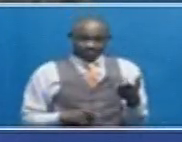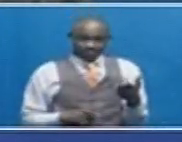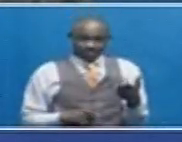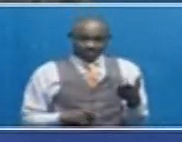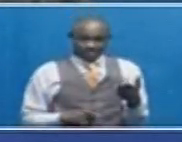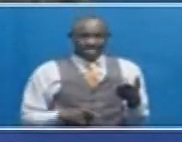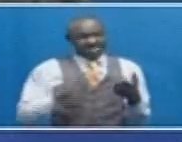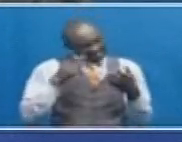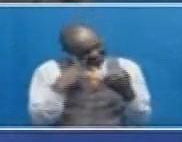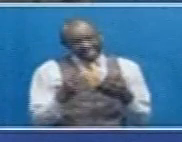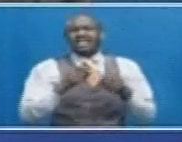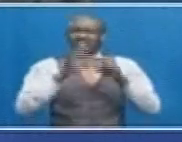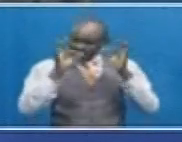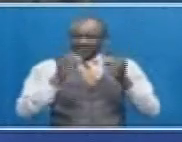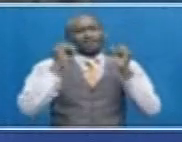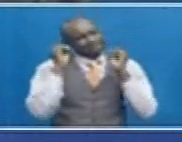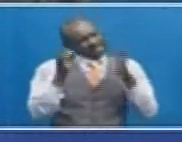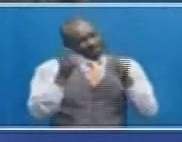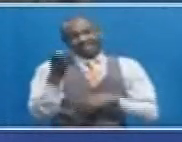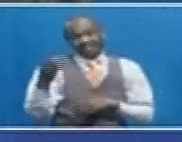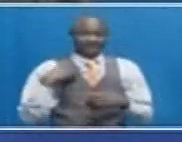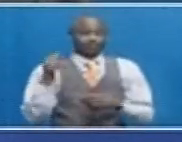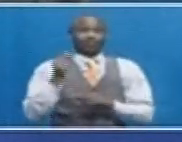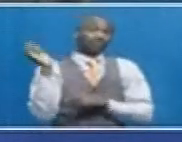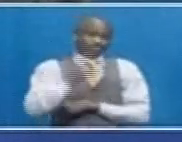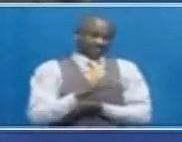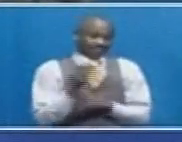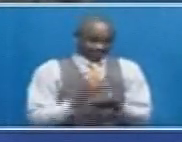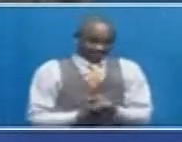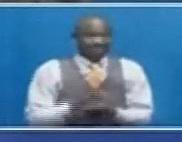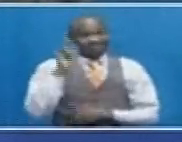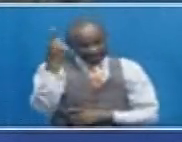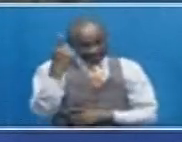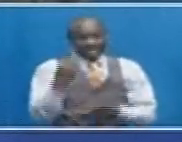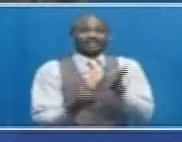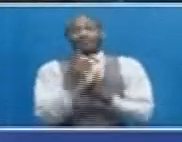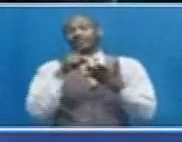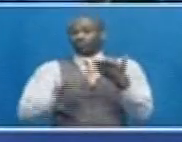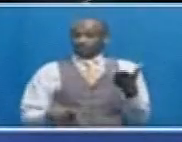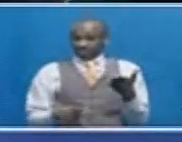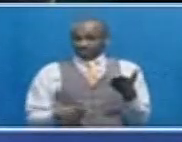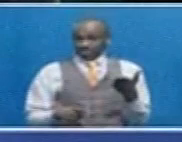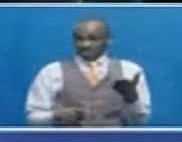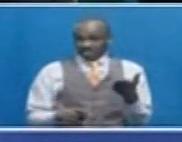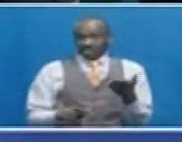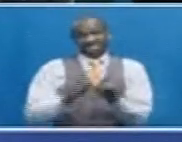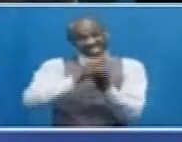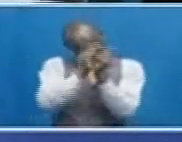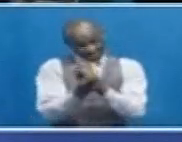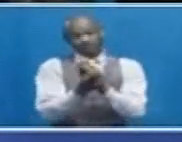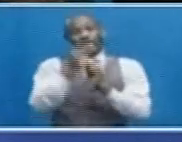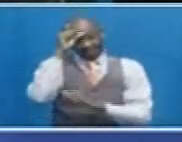it has everything that can bring peace back to South Sudan. First of all, it has established a transitional